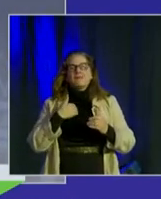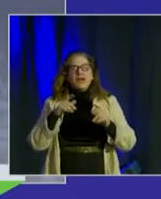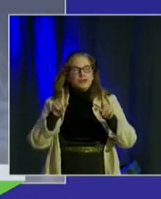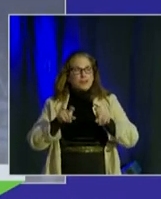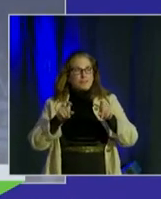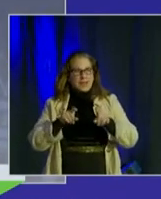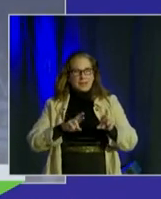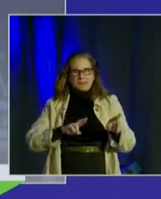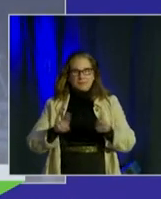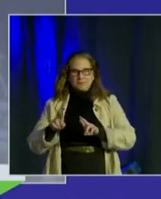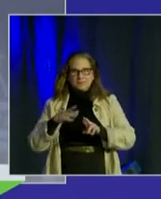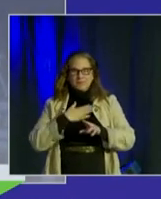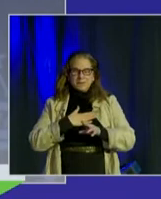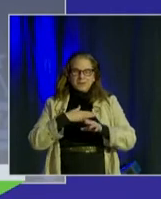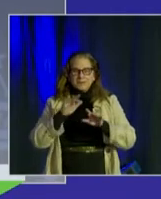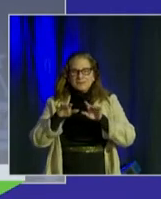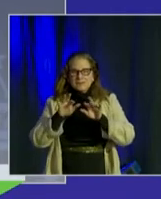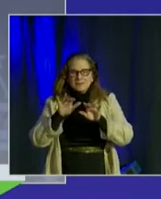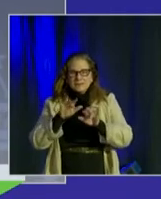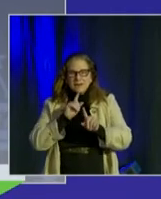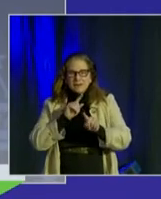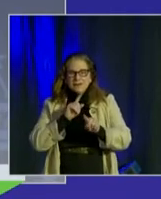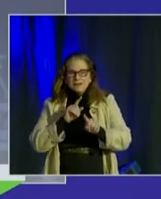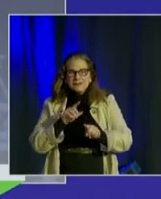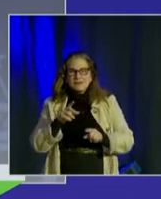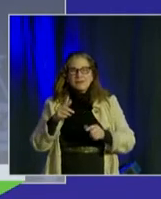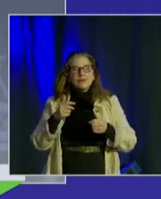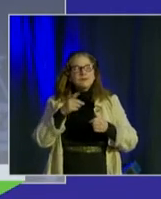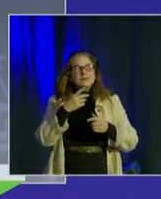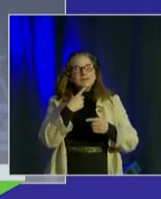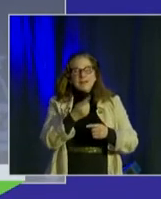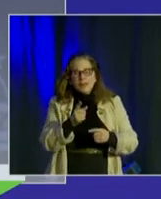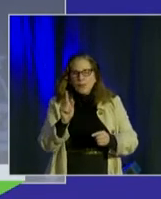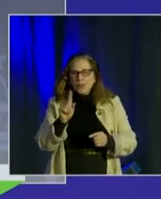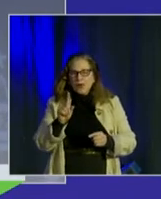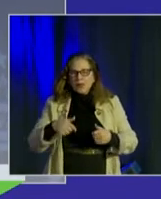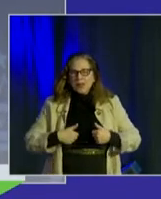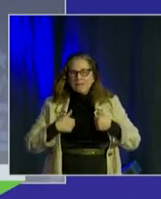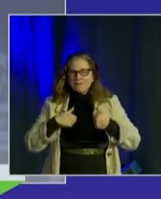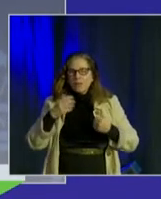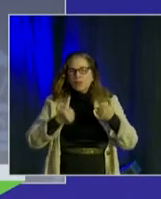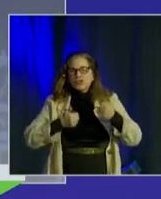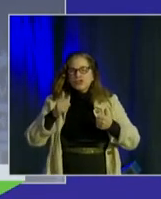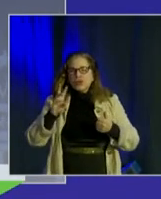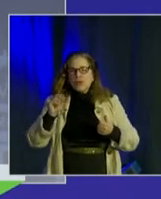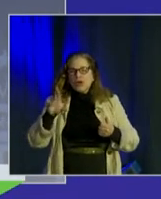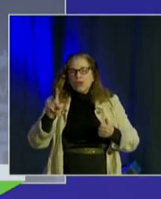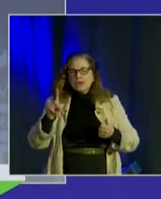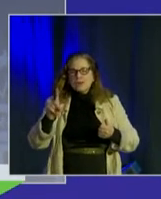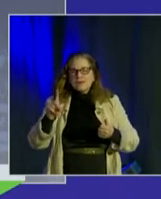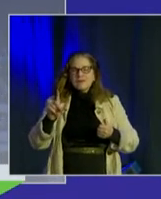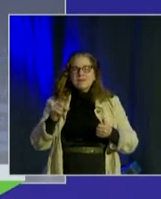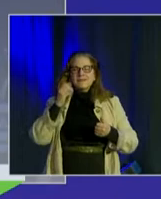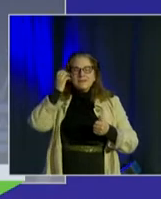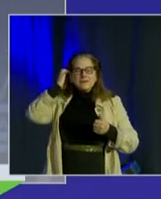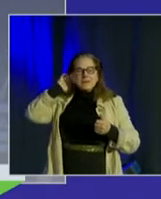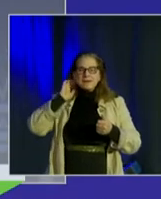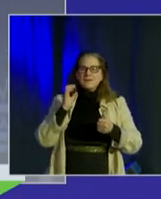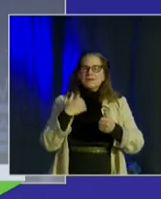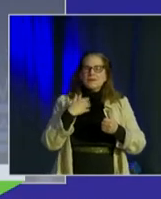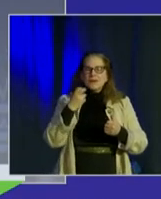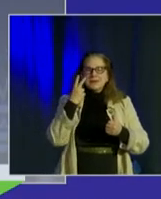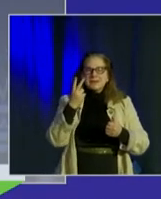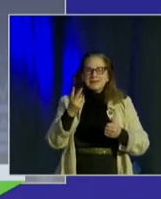you can let us know which ward you're participating from. We can already see we have representation from all 8 wards joining us